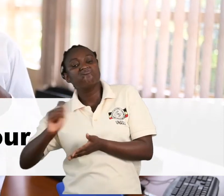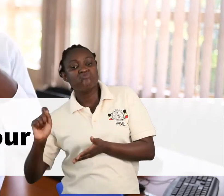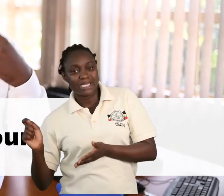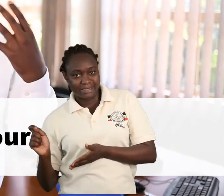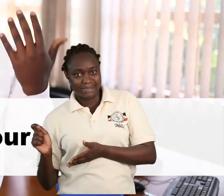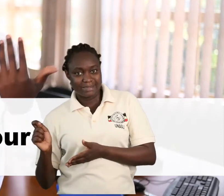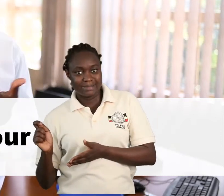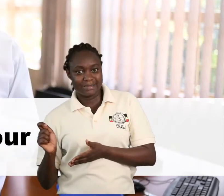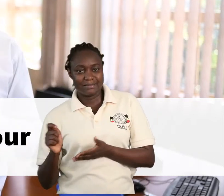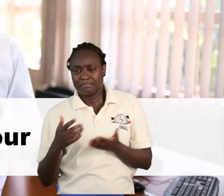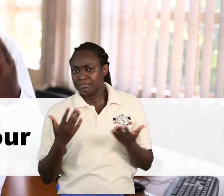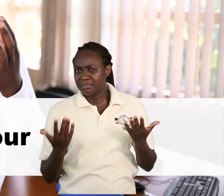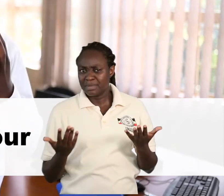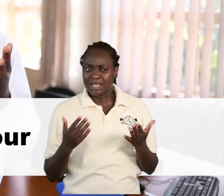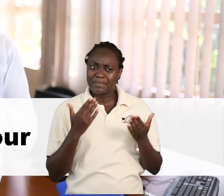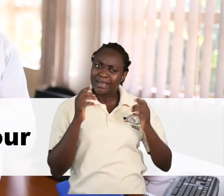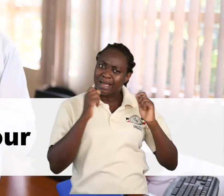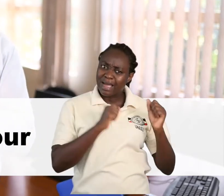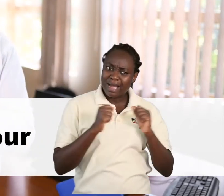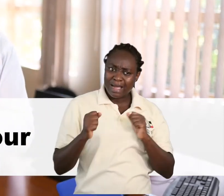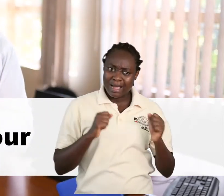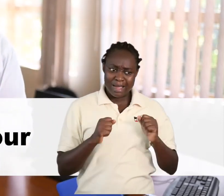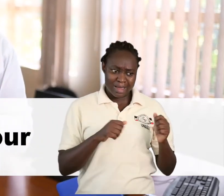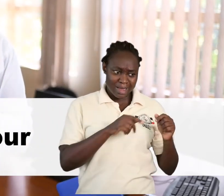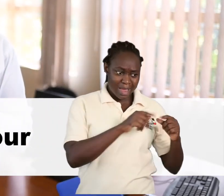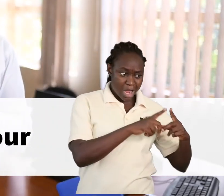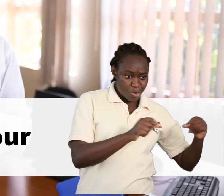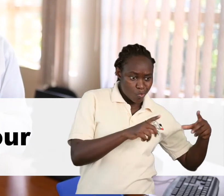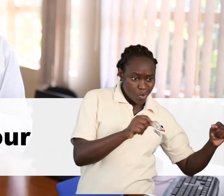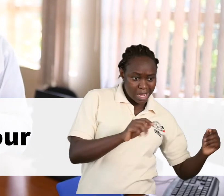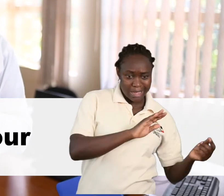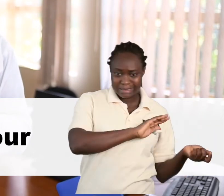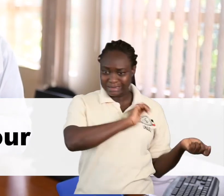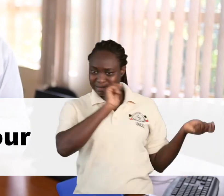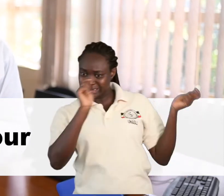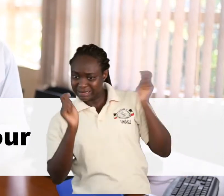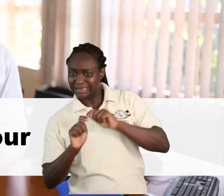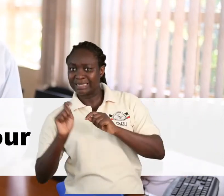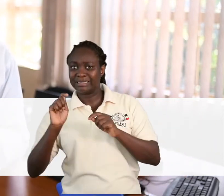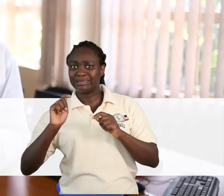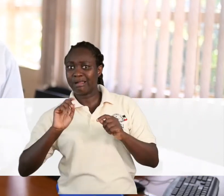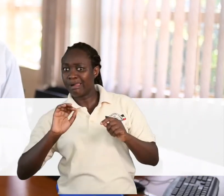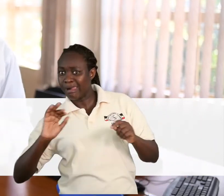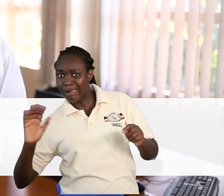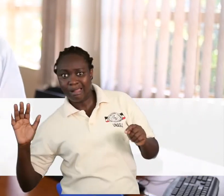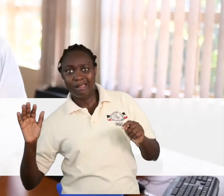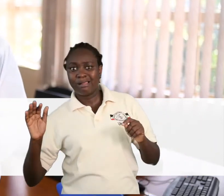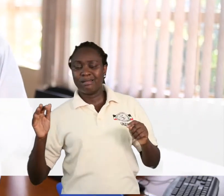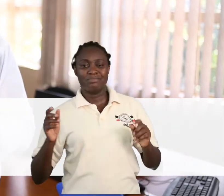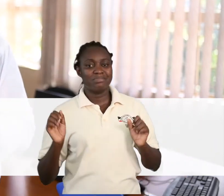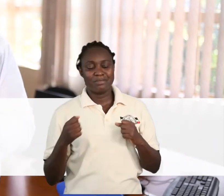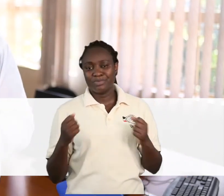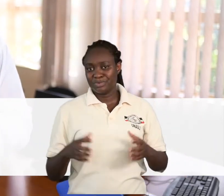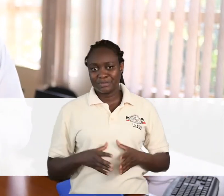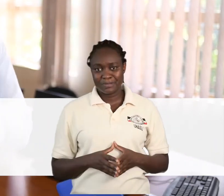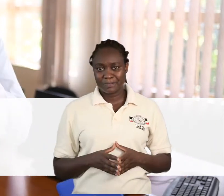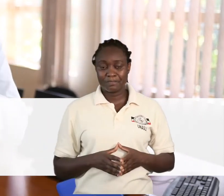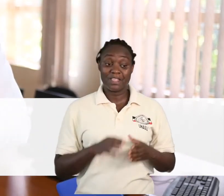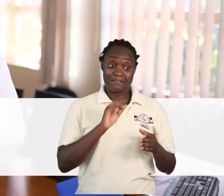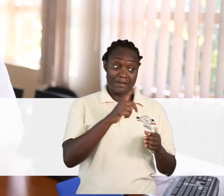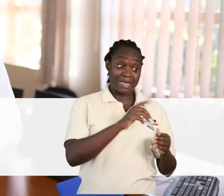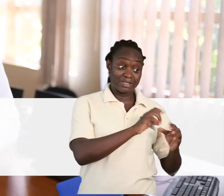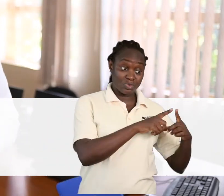Because it may be very hard for us to change it directly. It's from the words to Hindu Arabic, then to Roman,